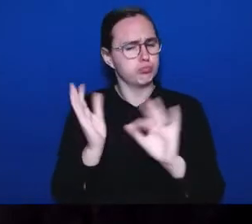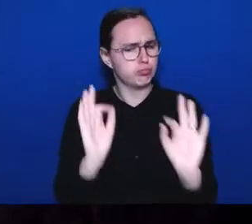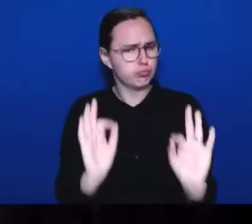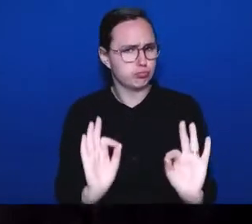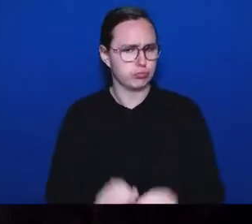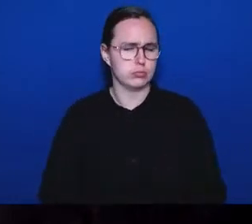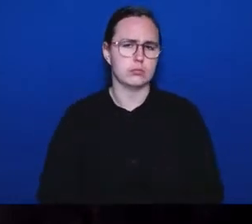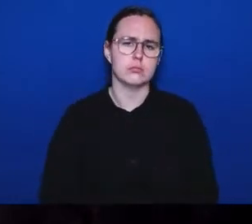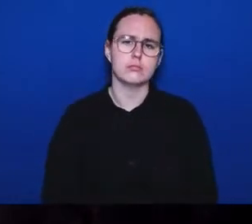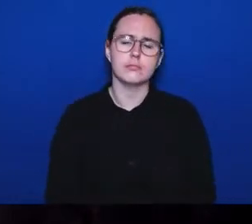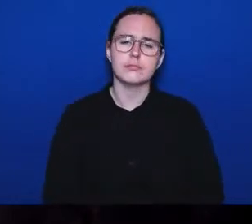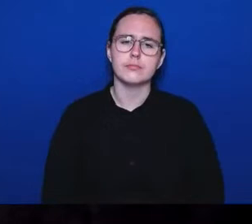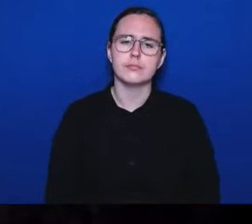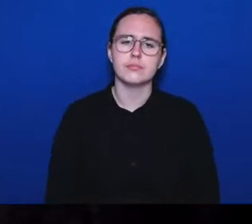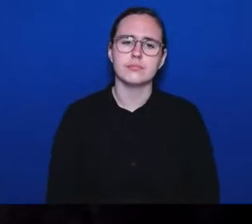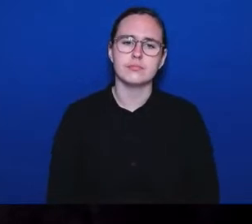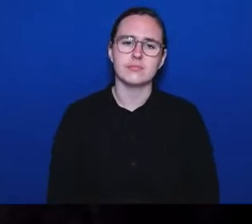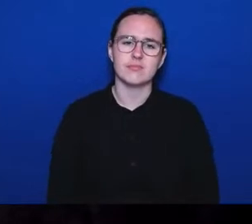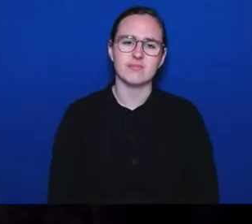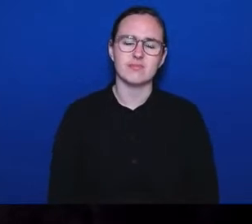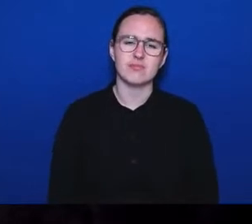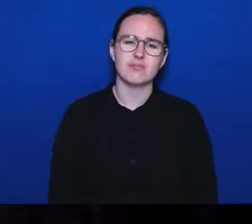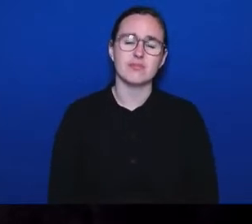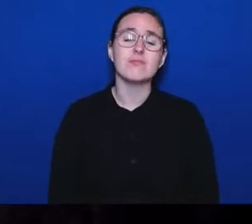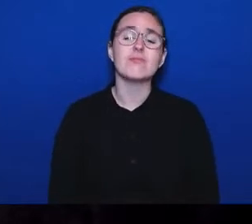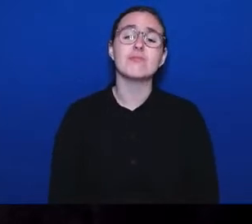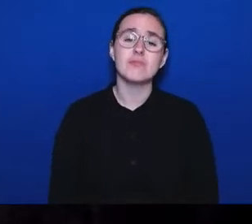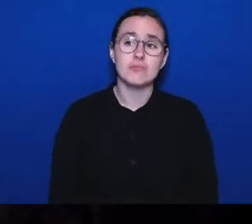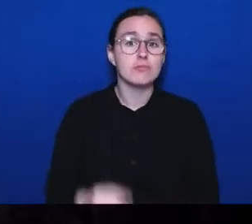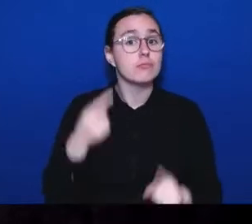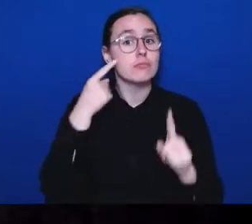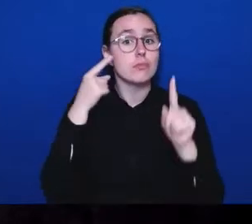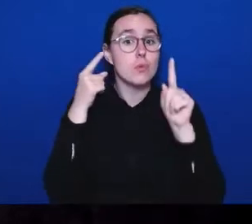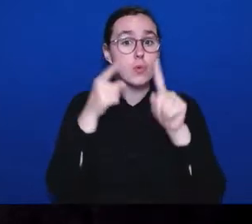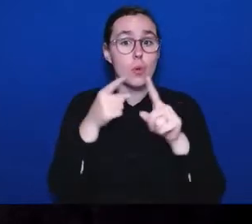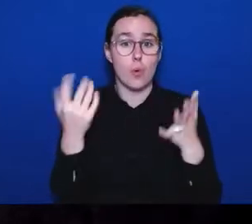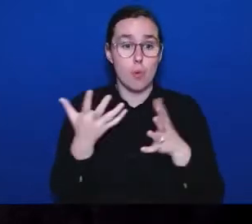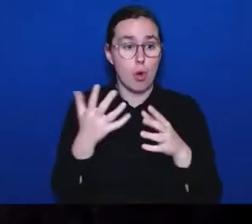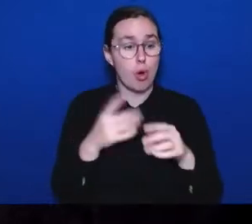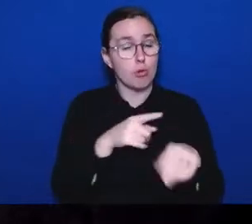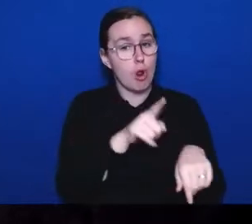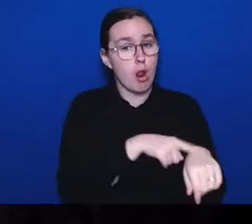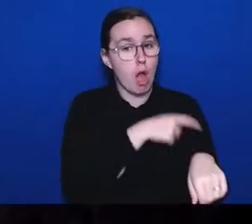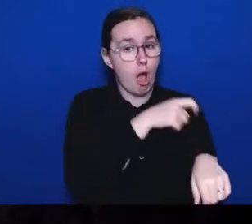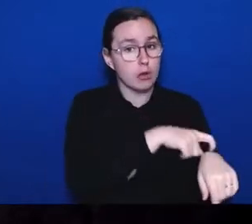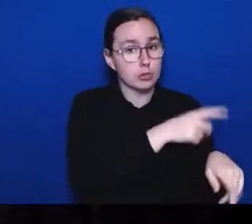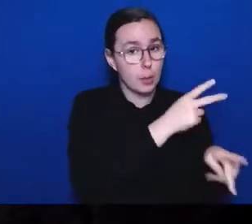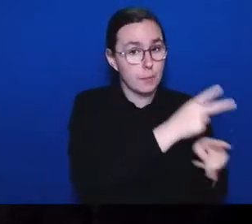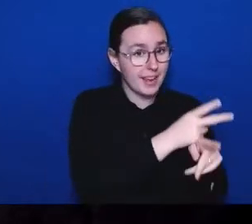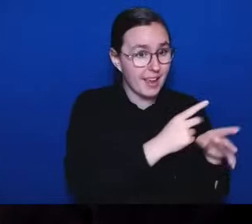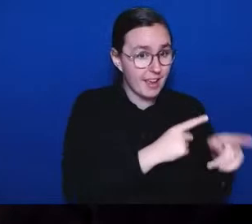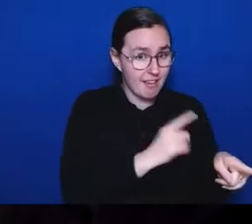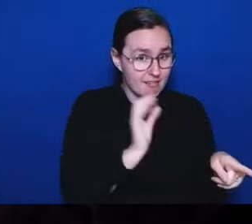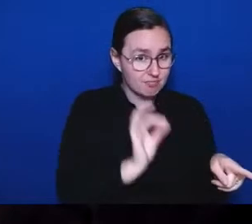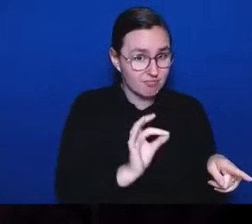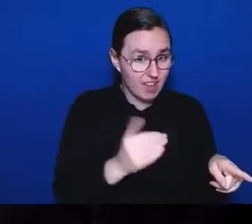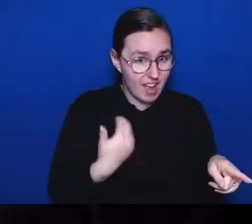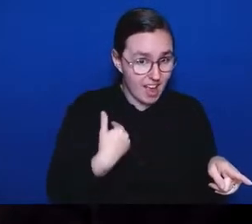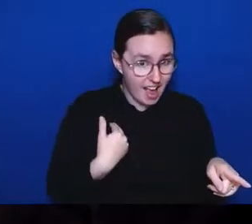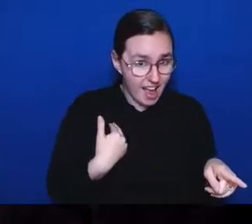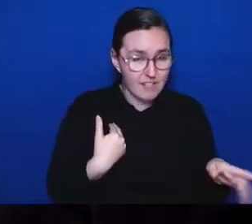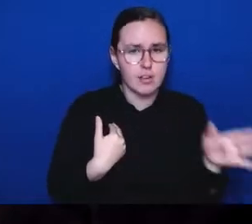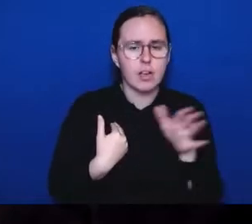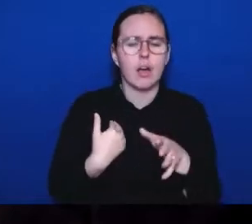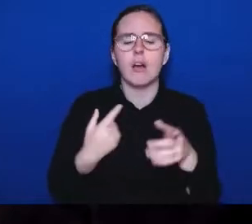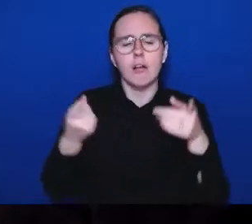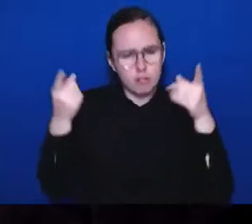they need it, of ensuring that episodic care is more closely connected to the overall healthcare system, that patients are better